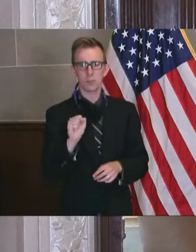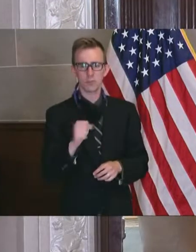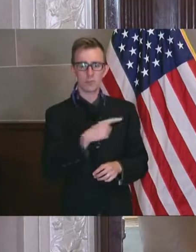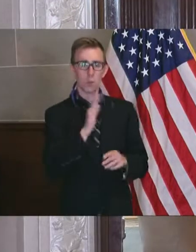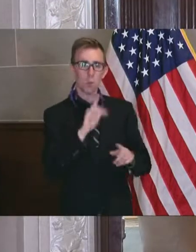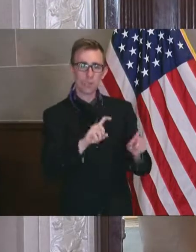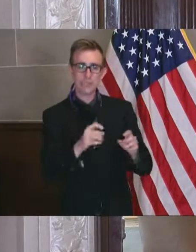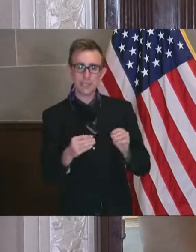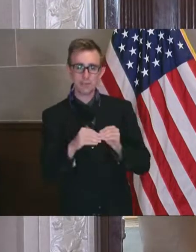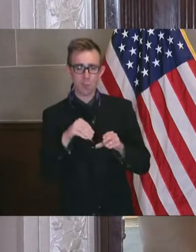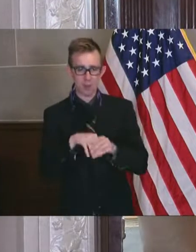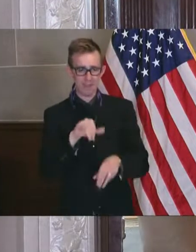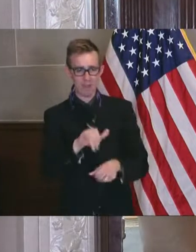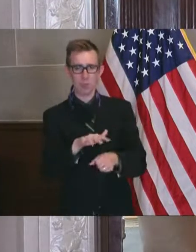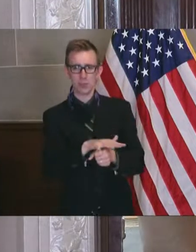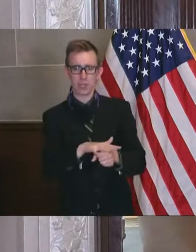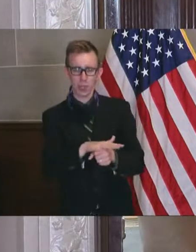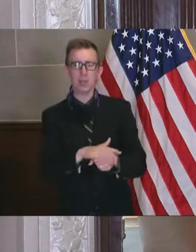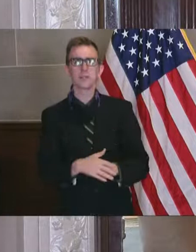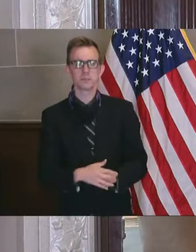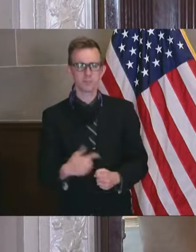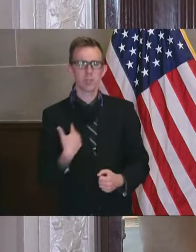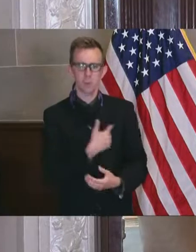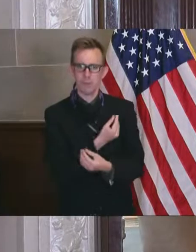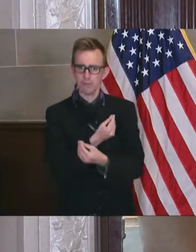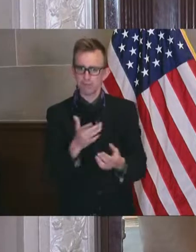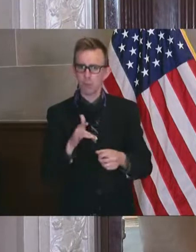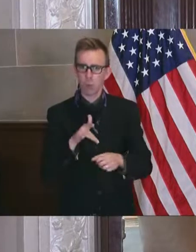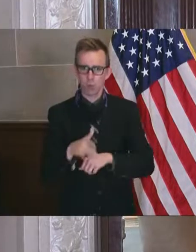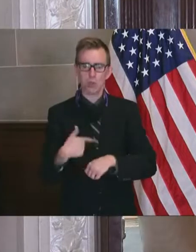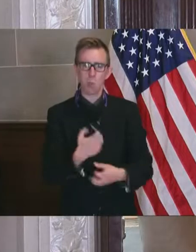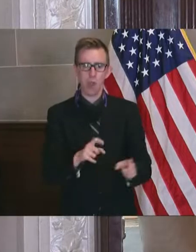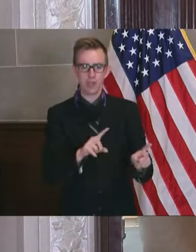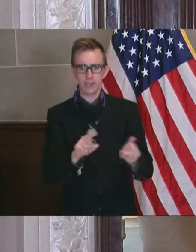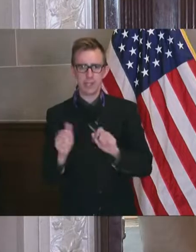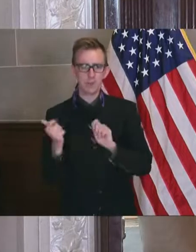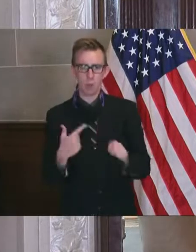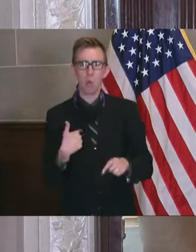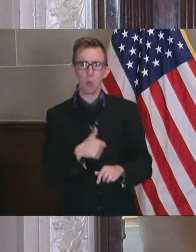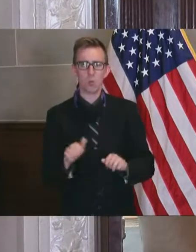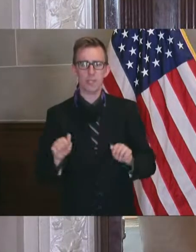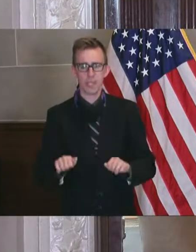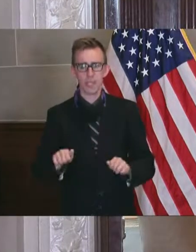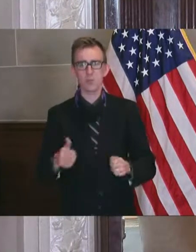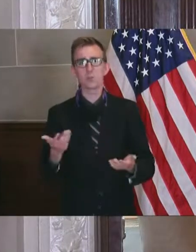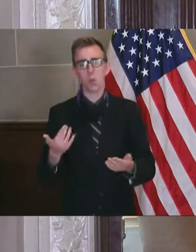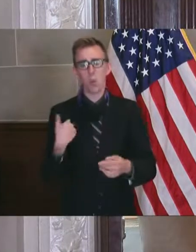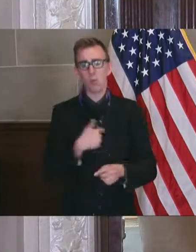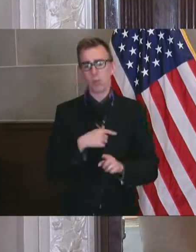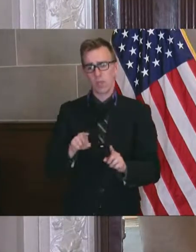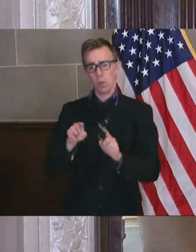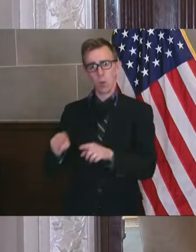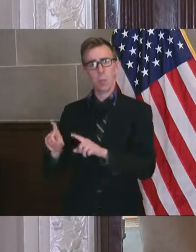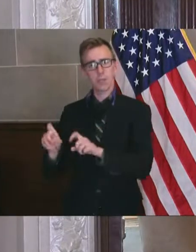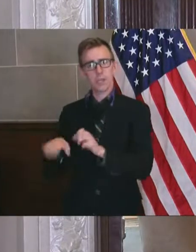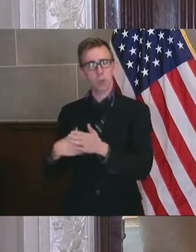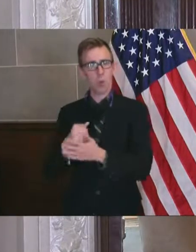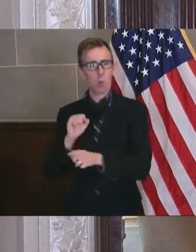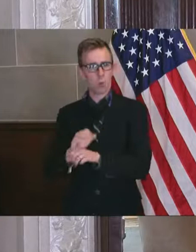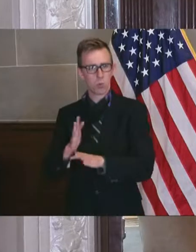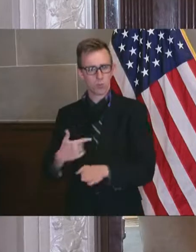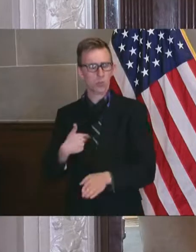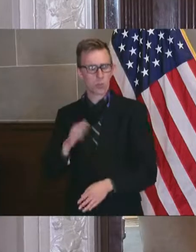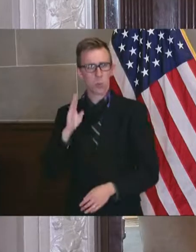with Miller and Camden County? Look, we've told everybody early on we want to test everybody we can. So if that means going back there and testing all the employees, we're going to do